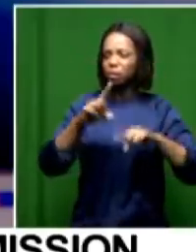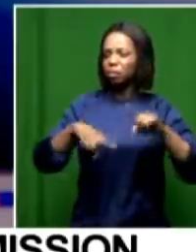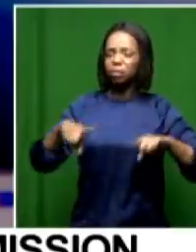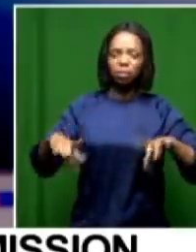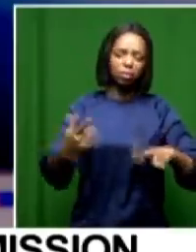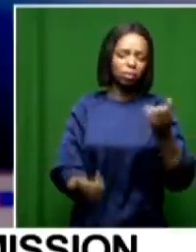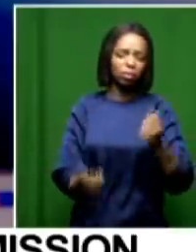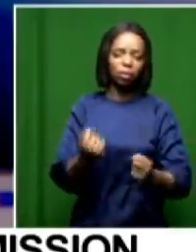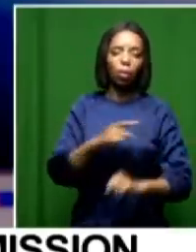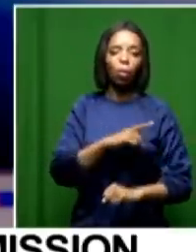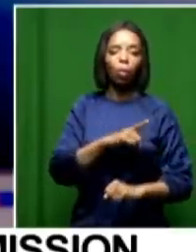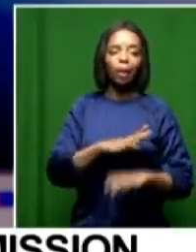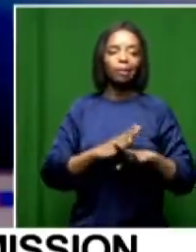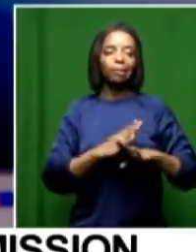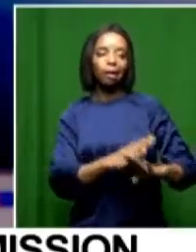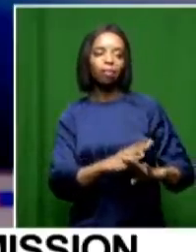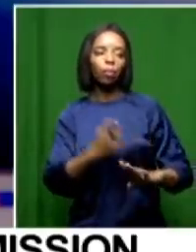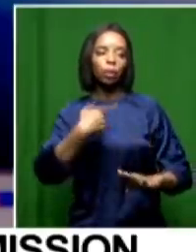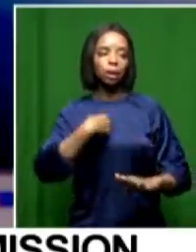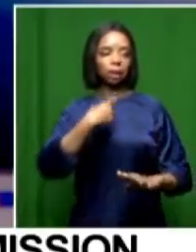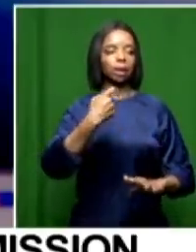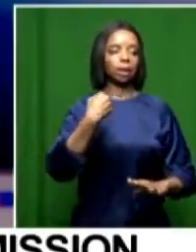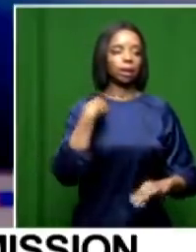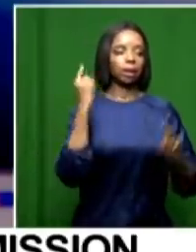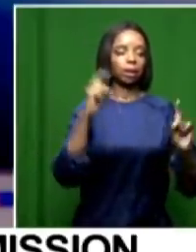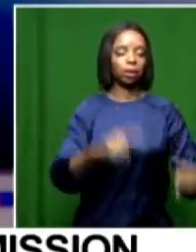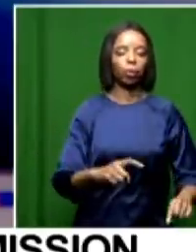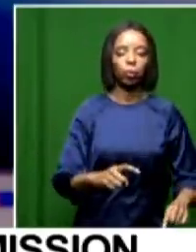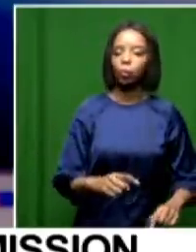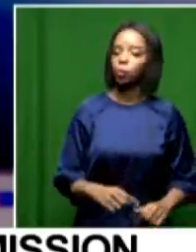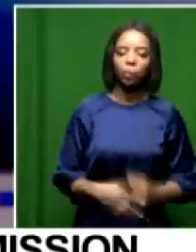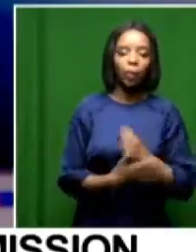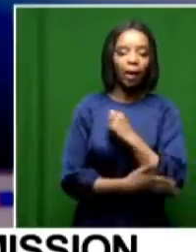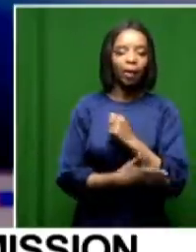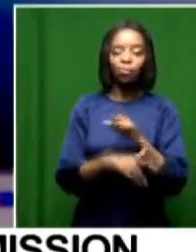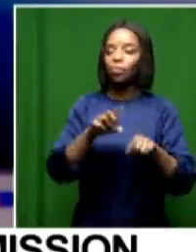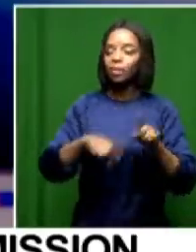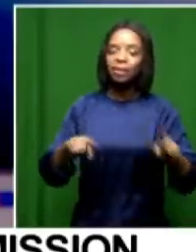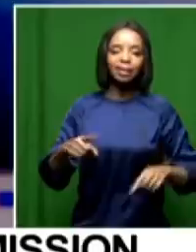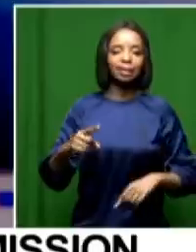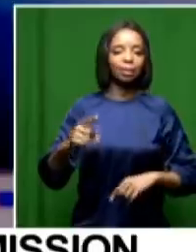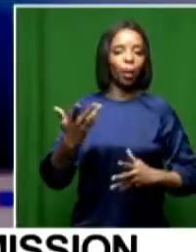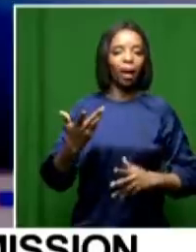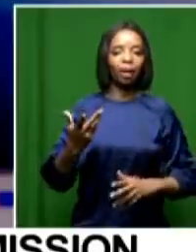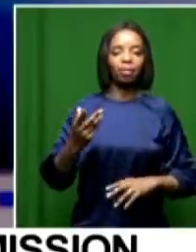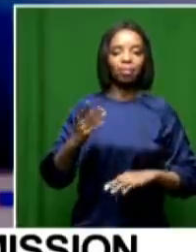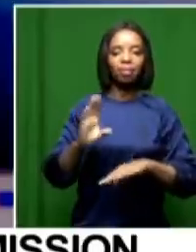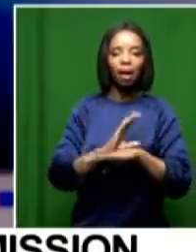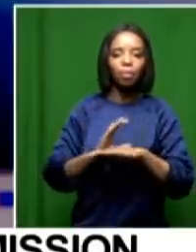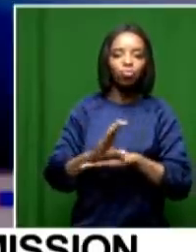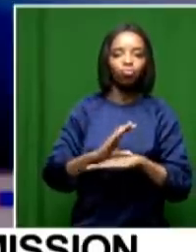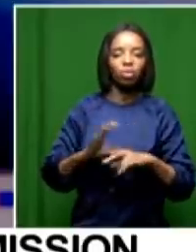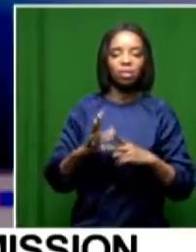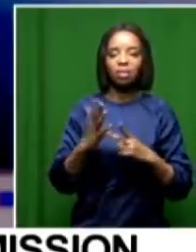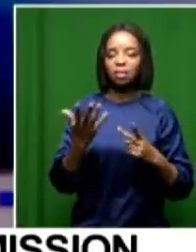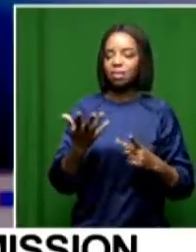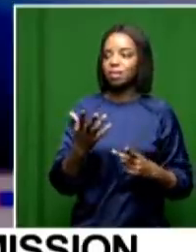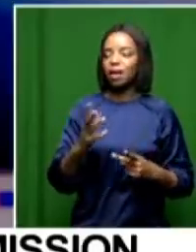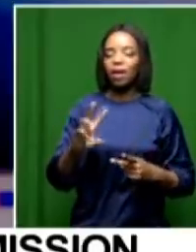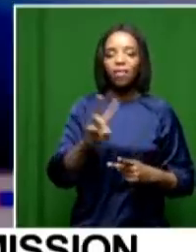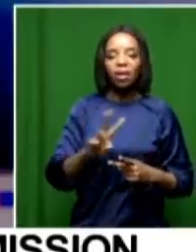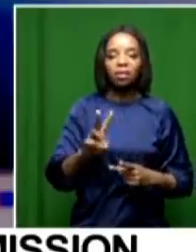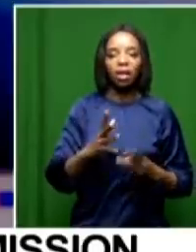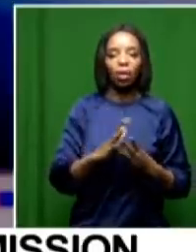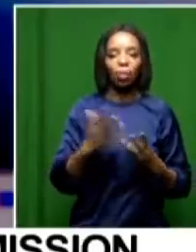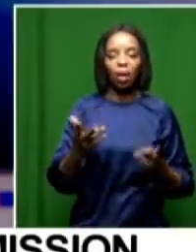order to avoid lawsuits. This has been happening in Cameroon, in Cote d'Ivoire, in Venezuela, in Brazil, in the Democratic Republic of Congo, which we have